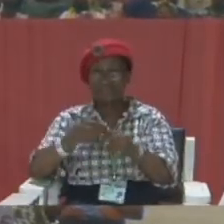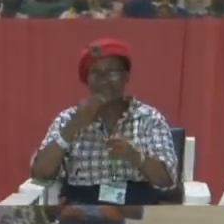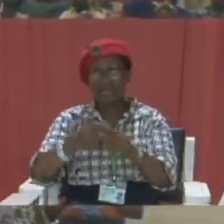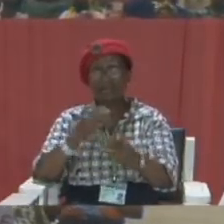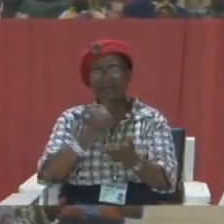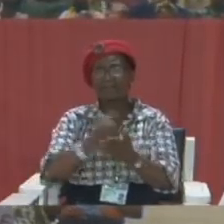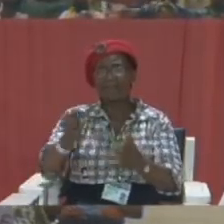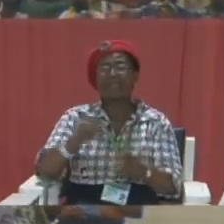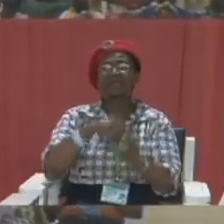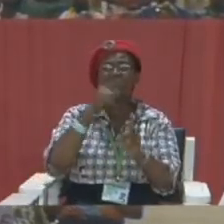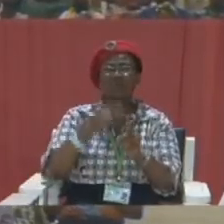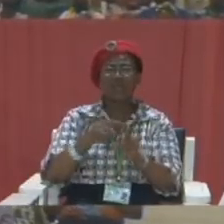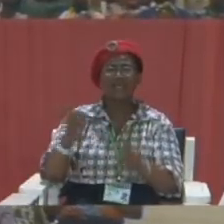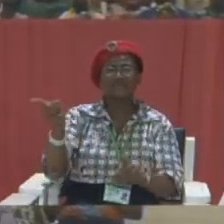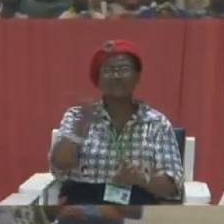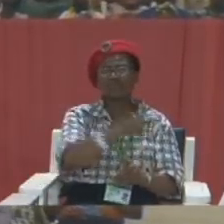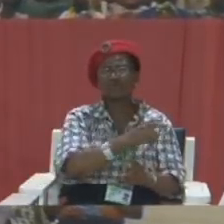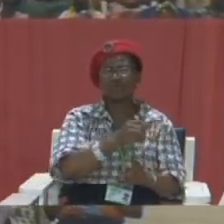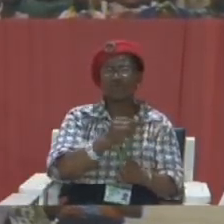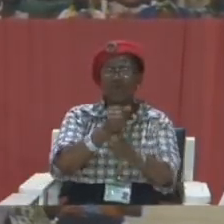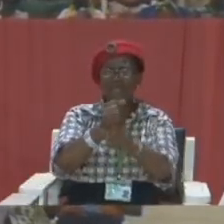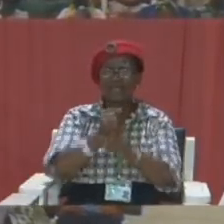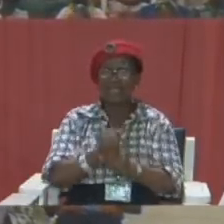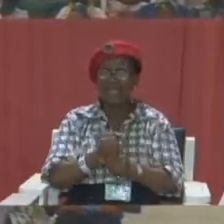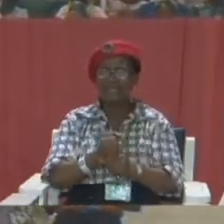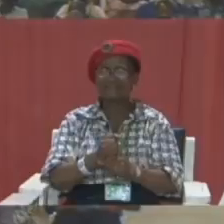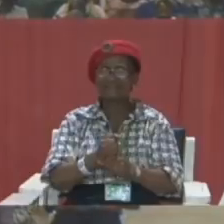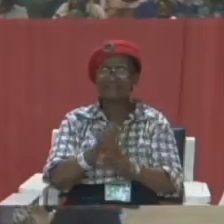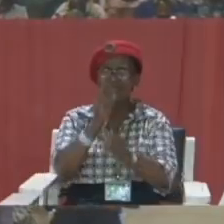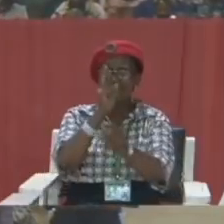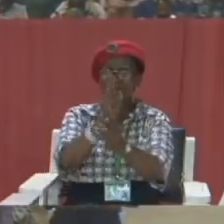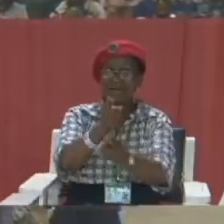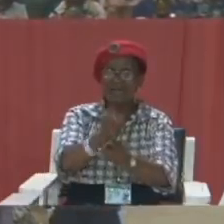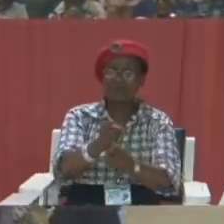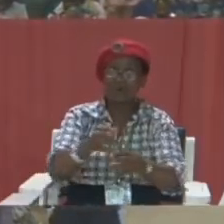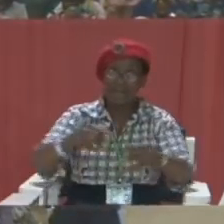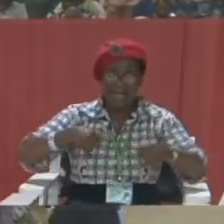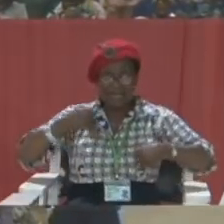you get regular joy,